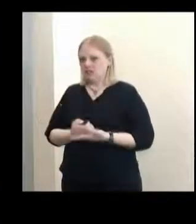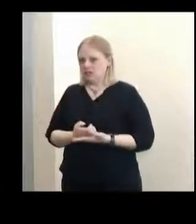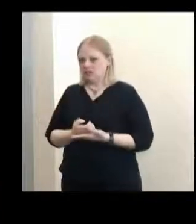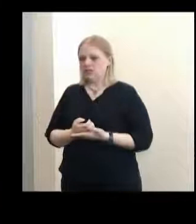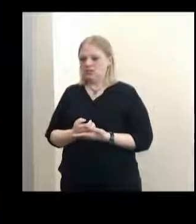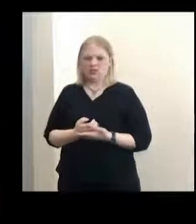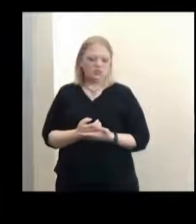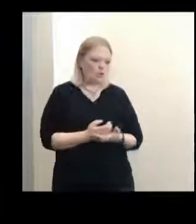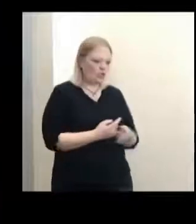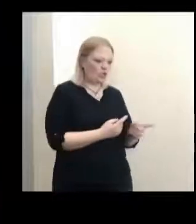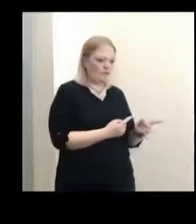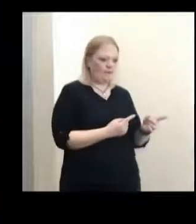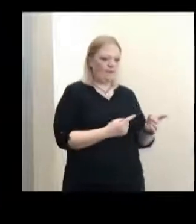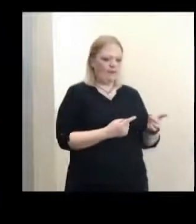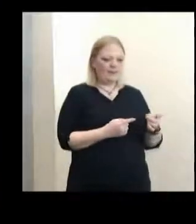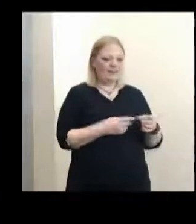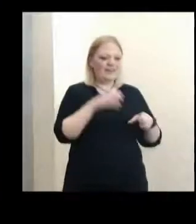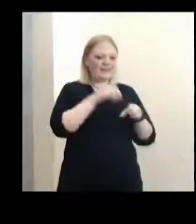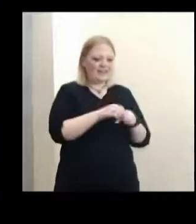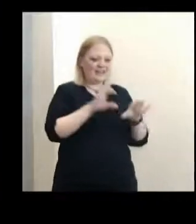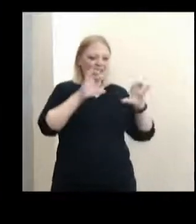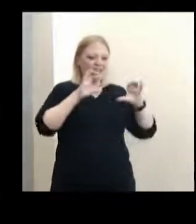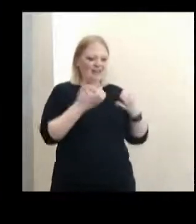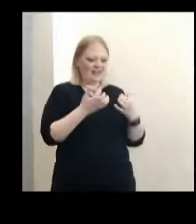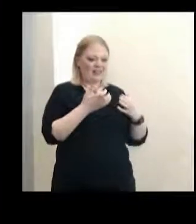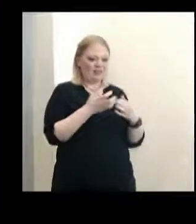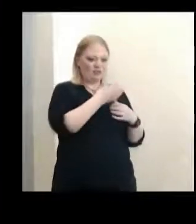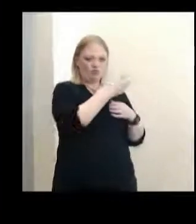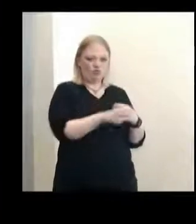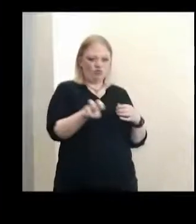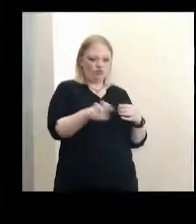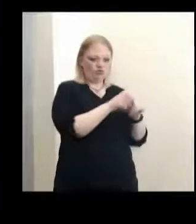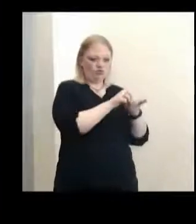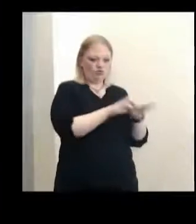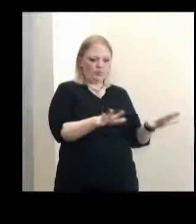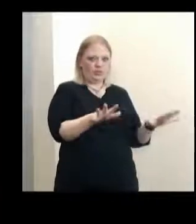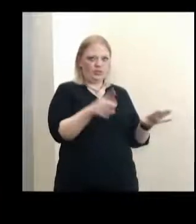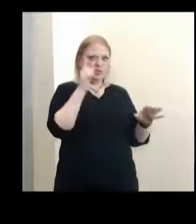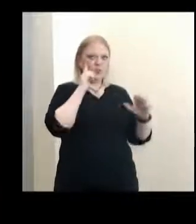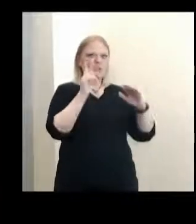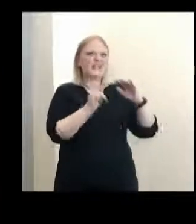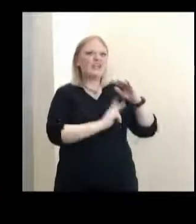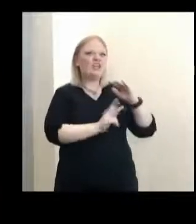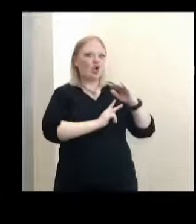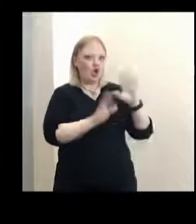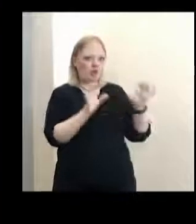was in-class transmission, especially among what was a kindergartner class.